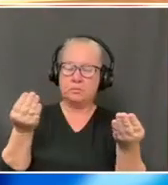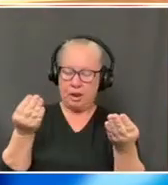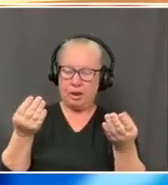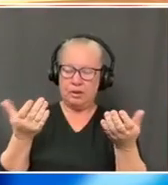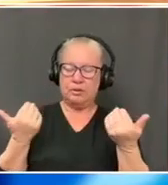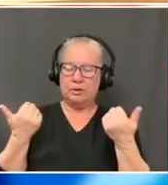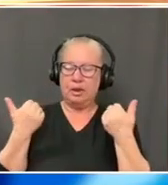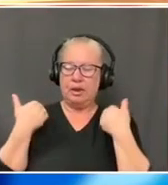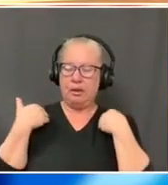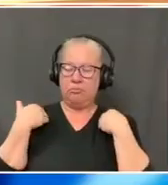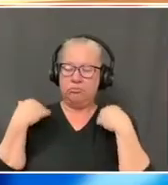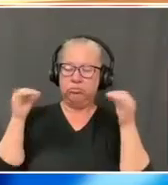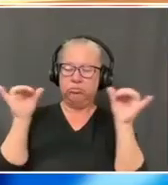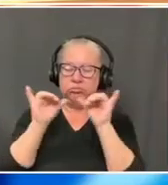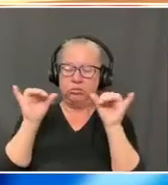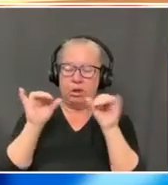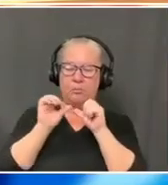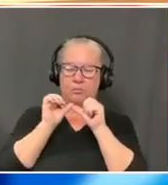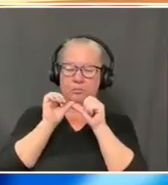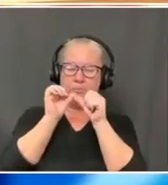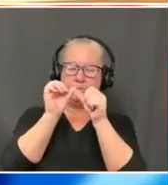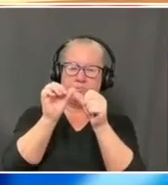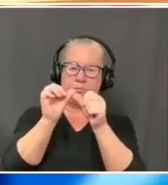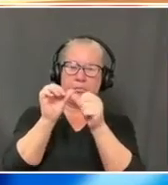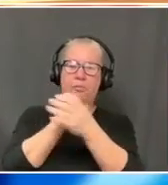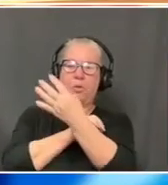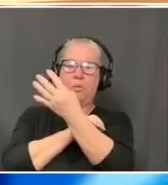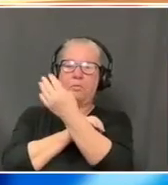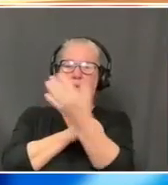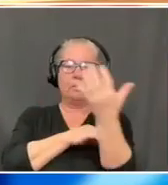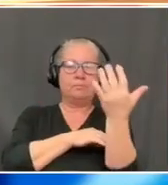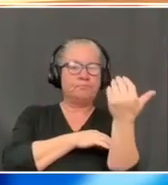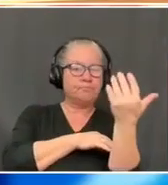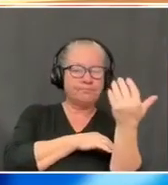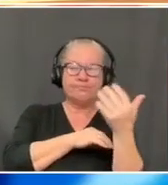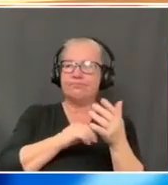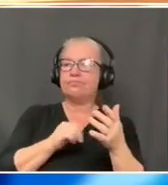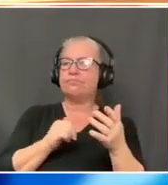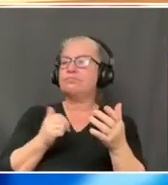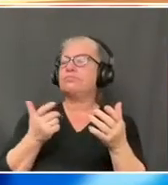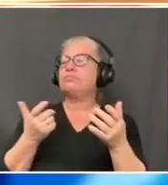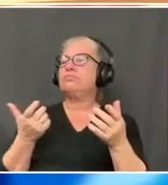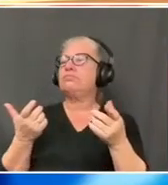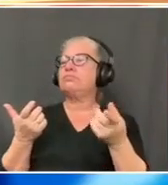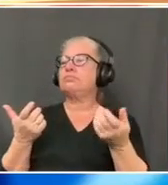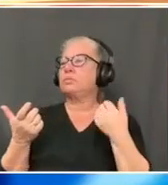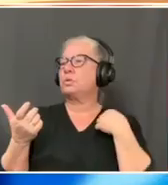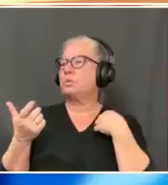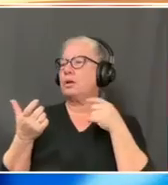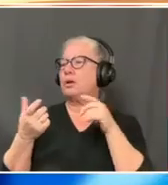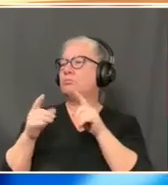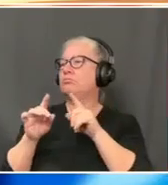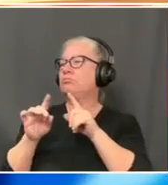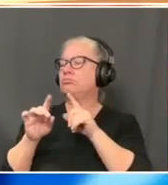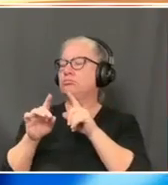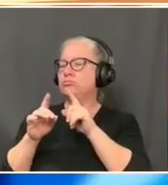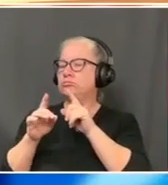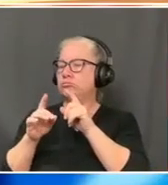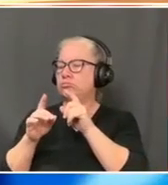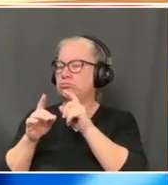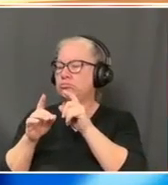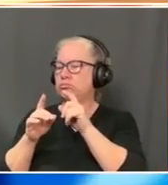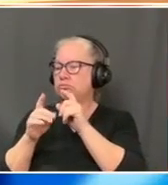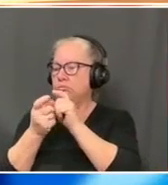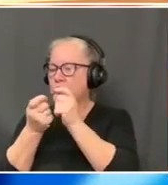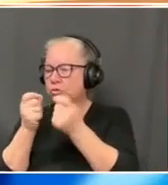since 14-15. Has there been a shift? I would like to see what the trend was for the budgeting of those, of